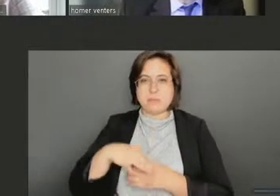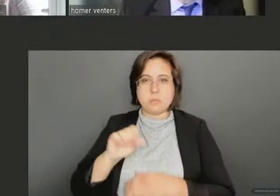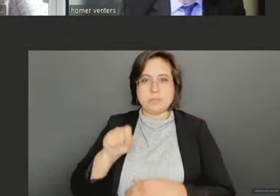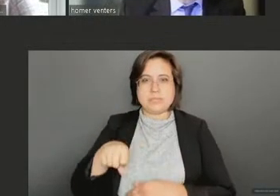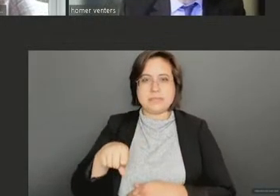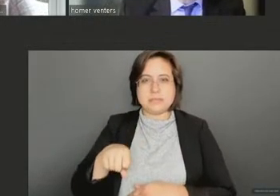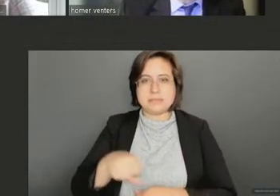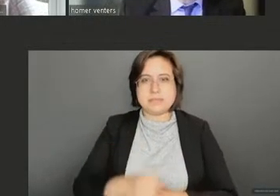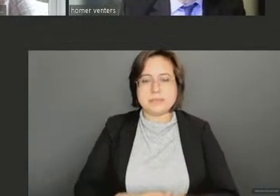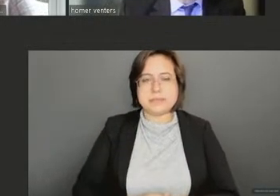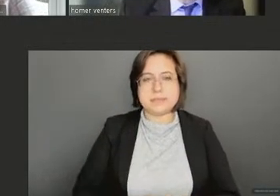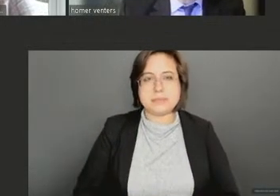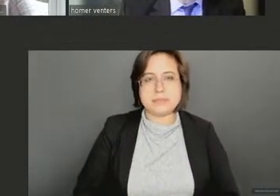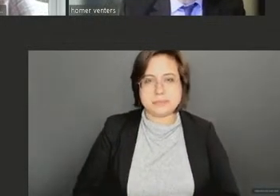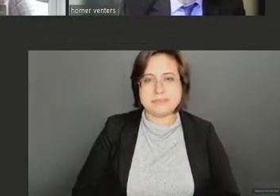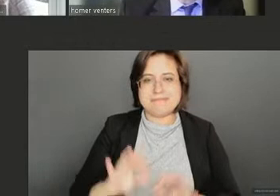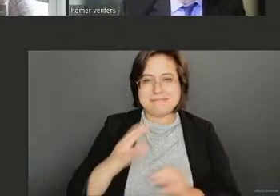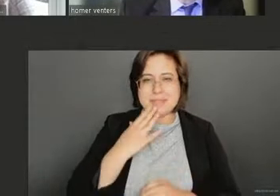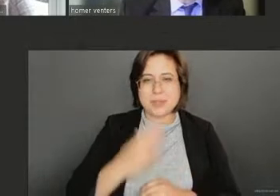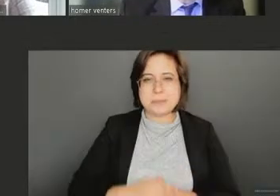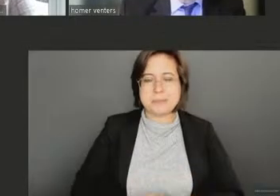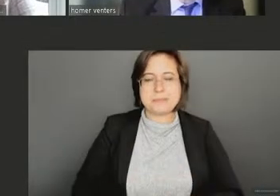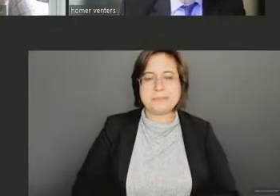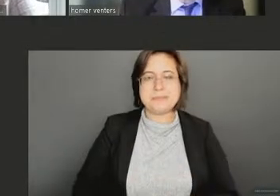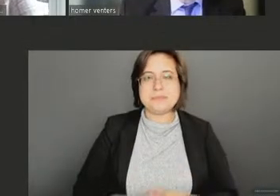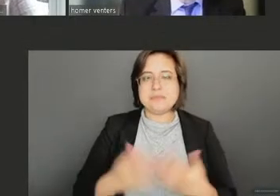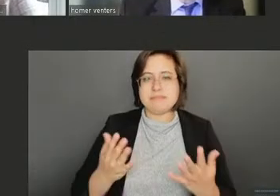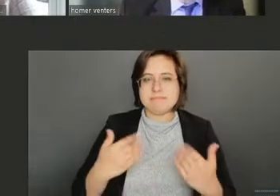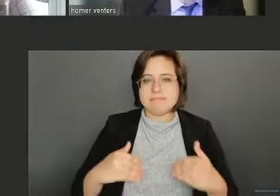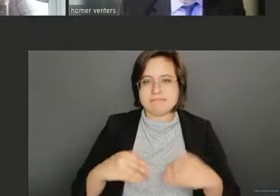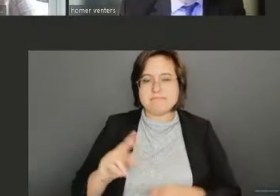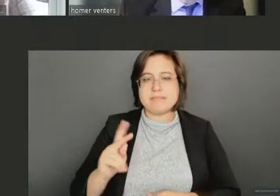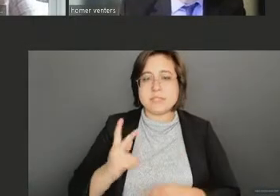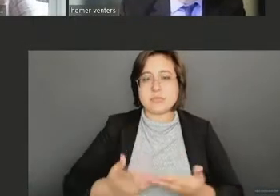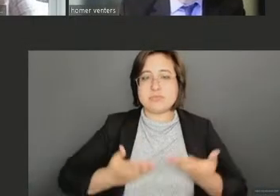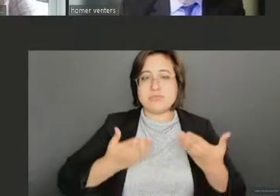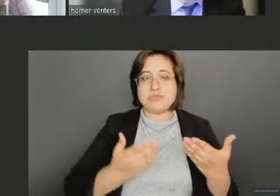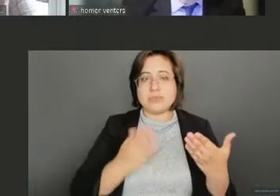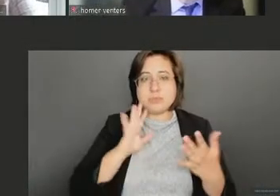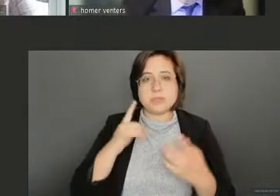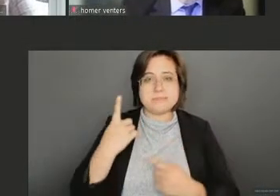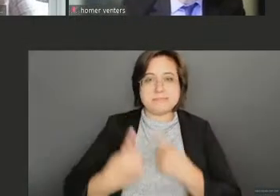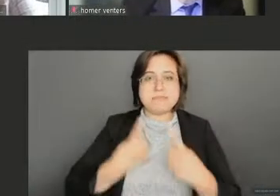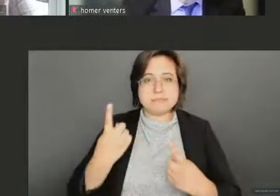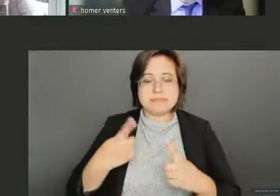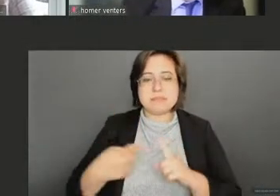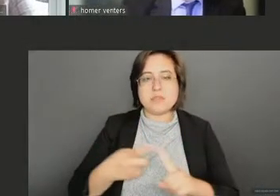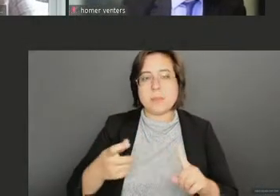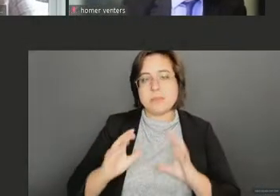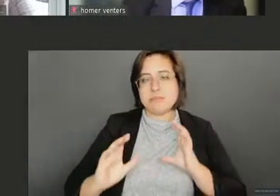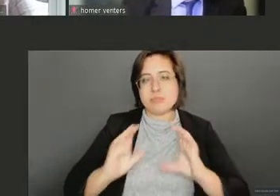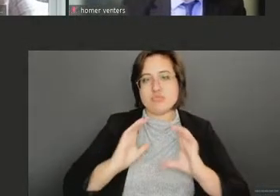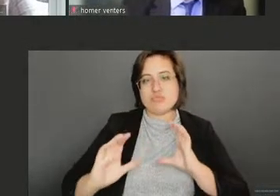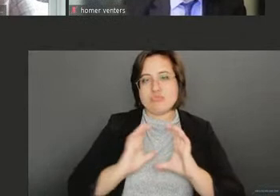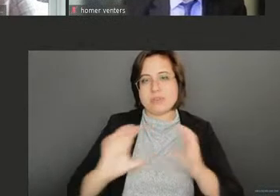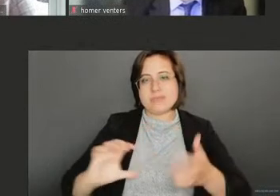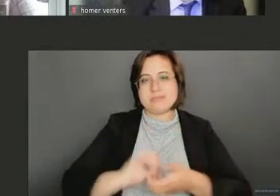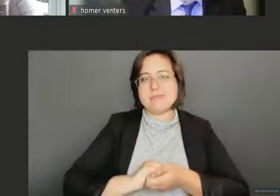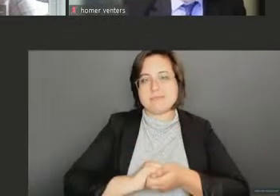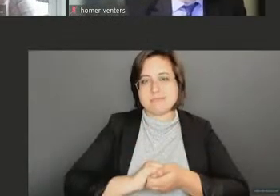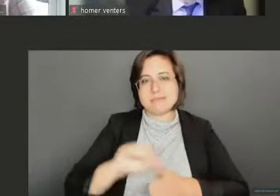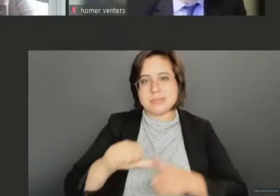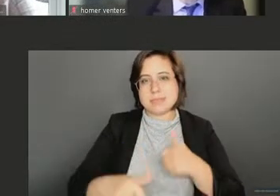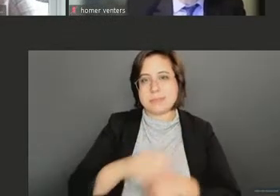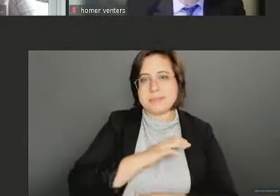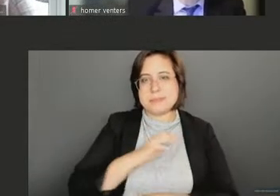That carries. Thank you very much. The second slate of recommendations we will consider are from the Communications and Collaboration